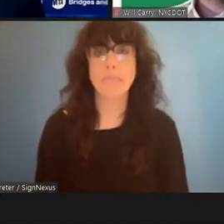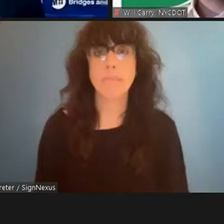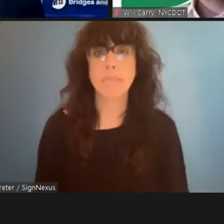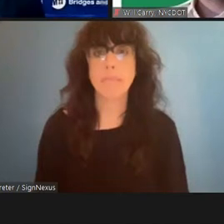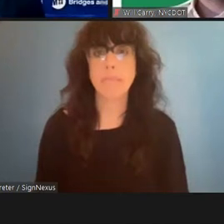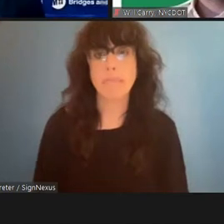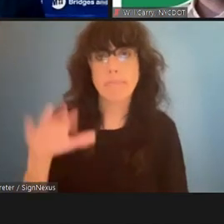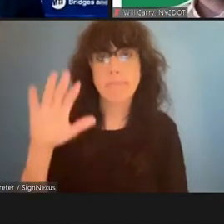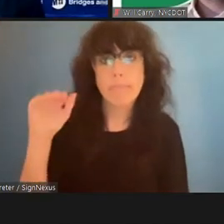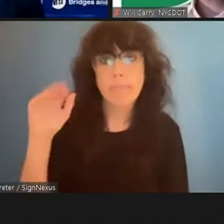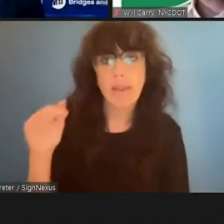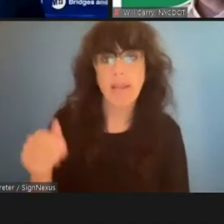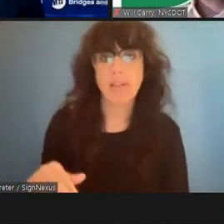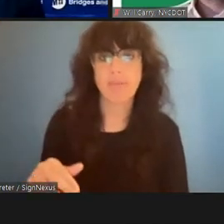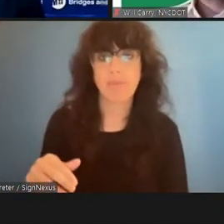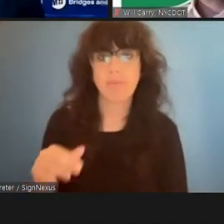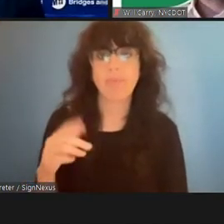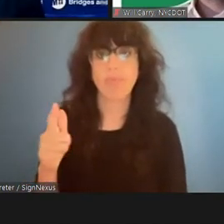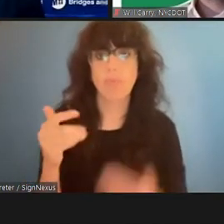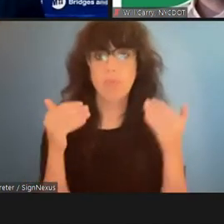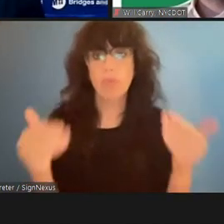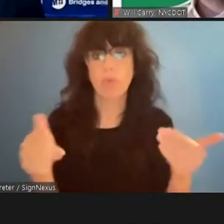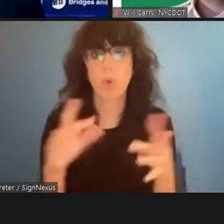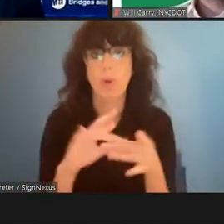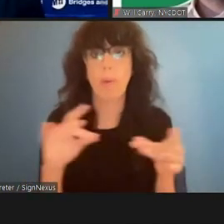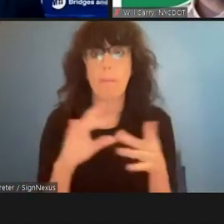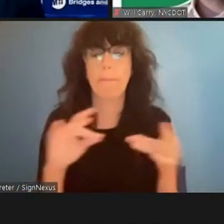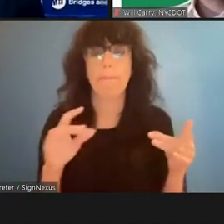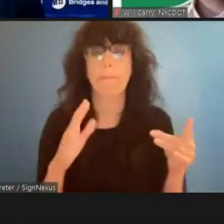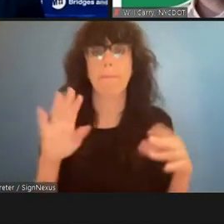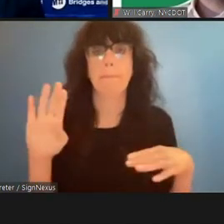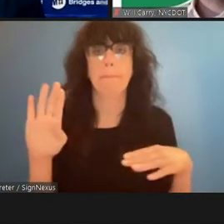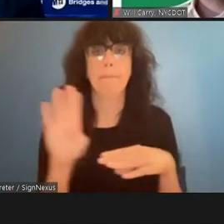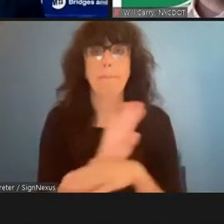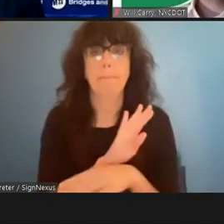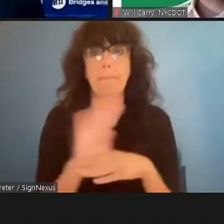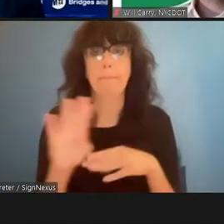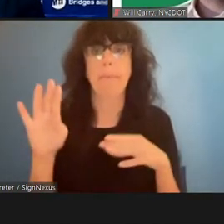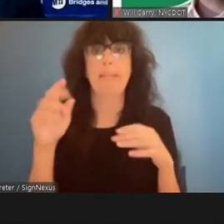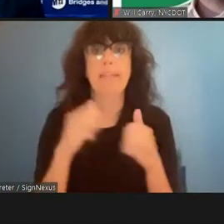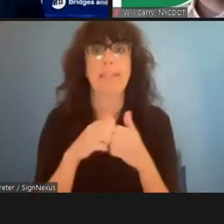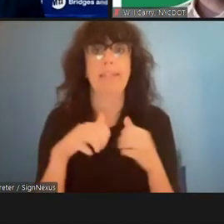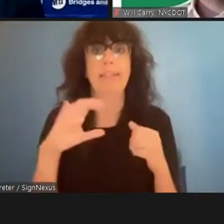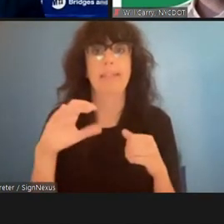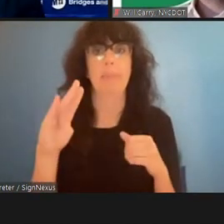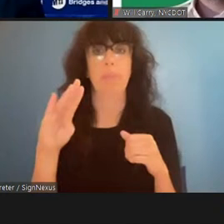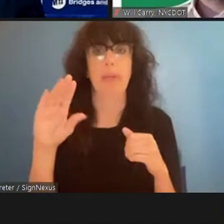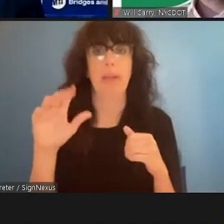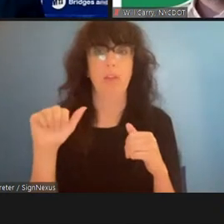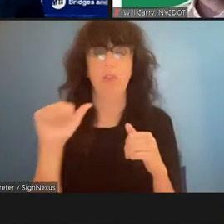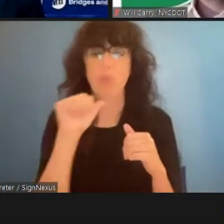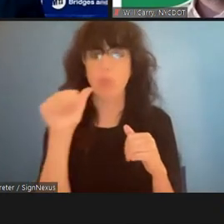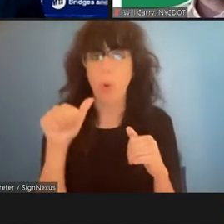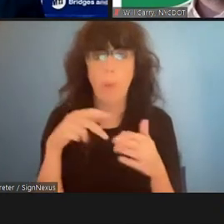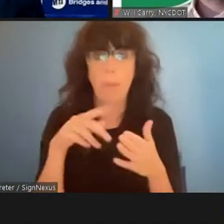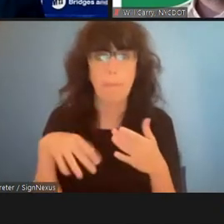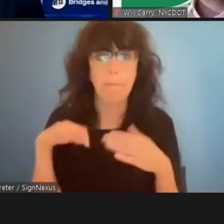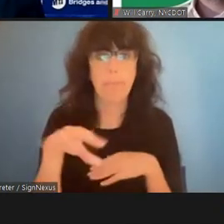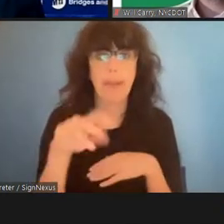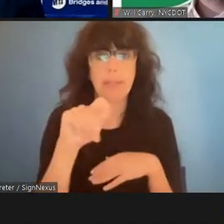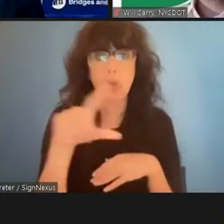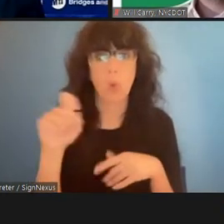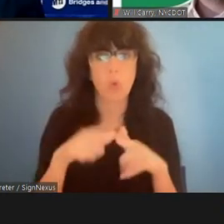okay please proceed yeah businesses in the cbd area don't pay tolls to operate so why